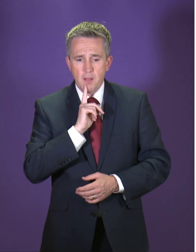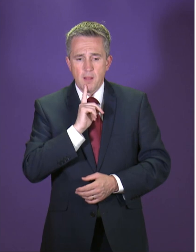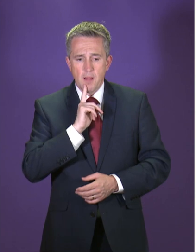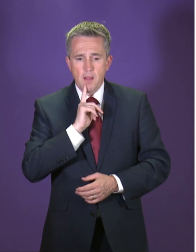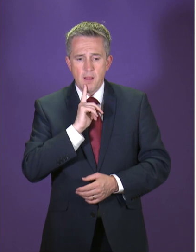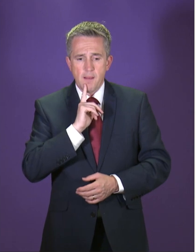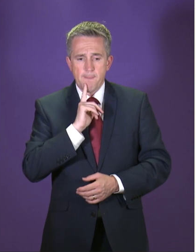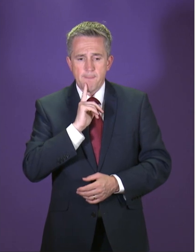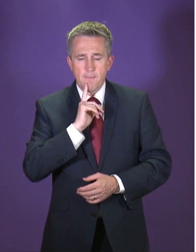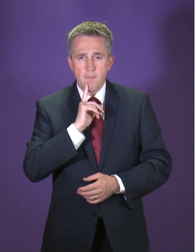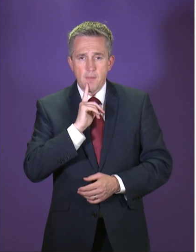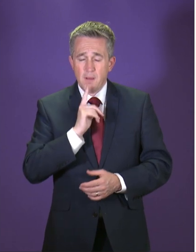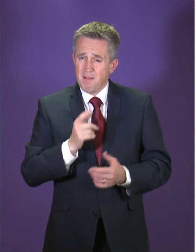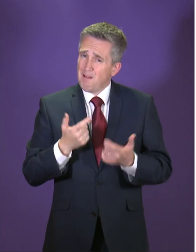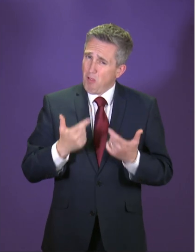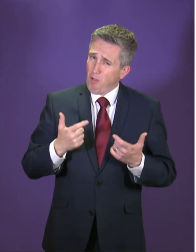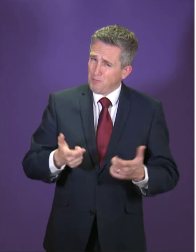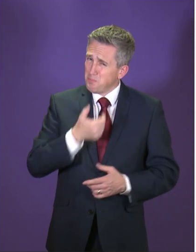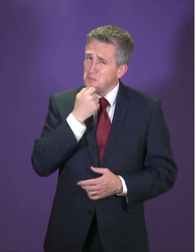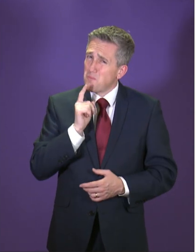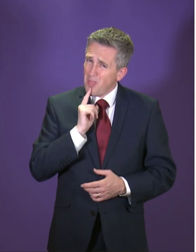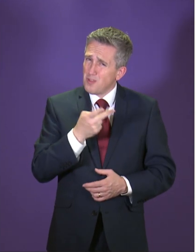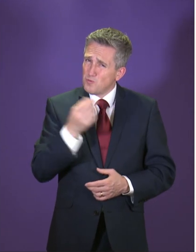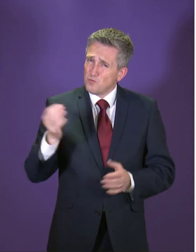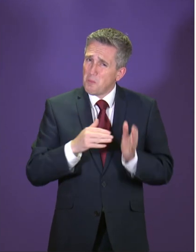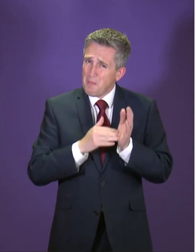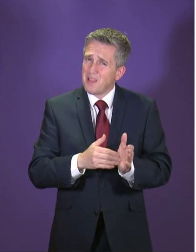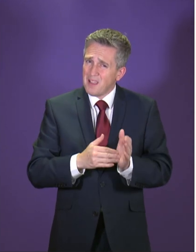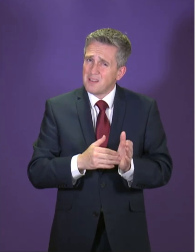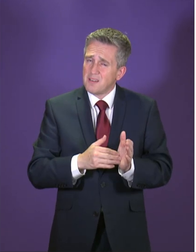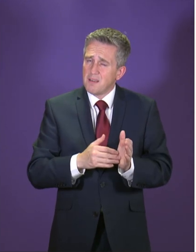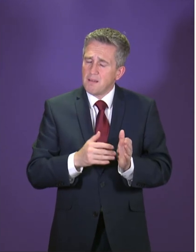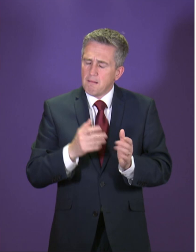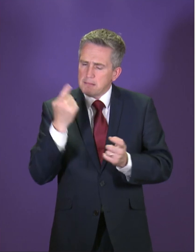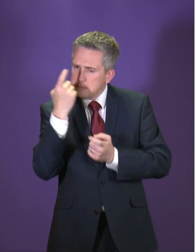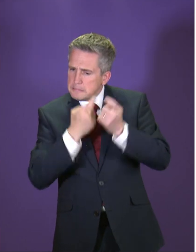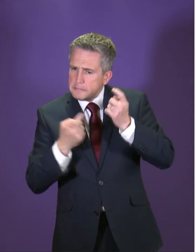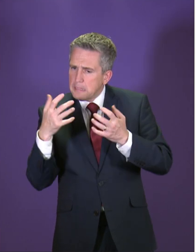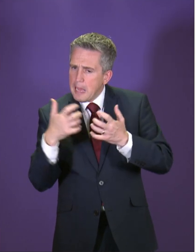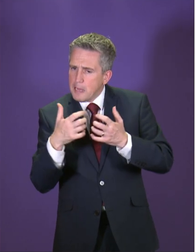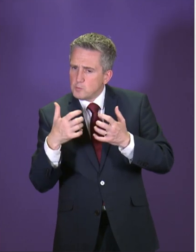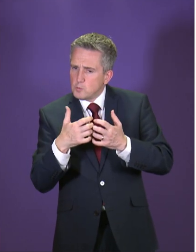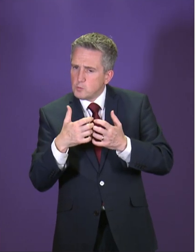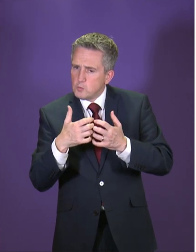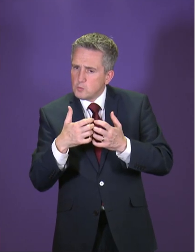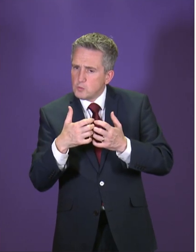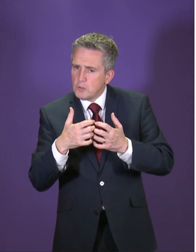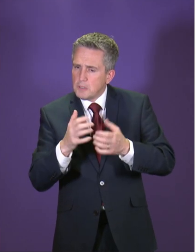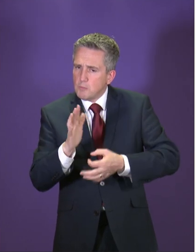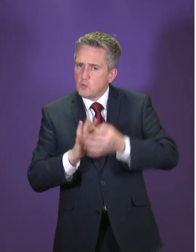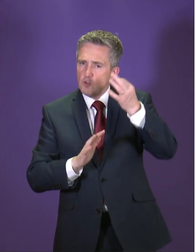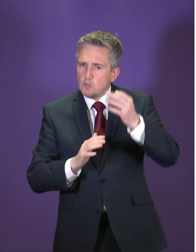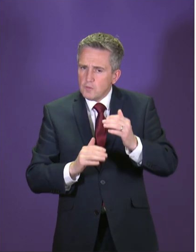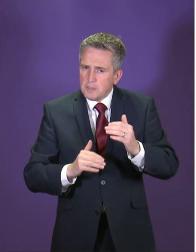to stimulate 200 million people to transcend, to live by more than